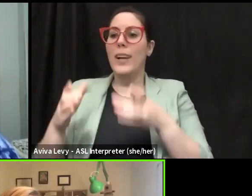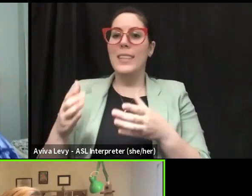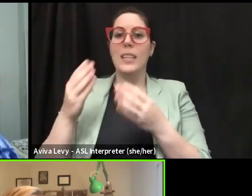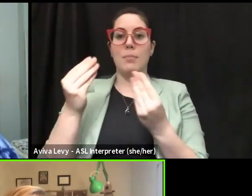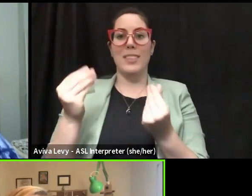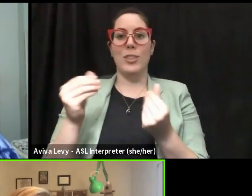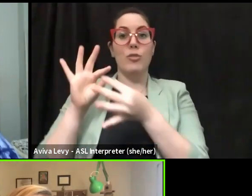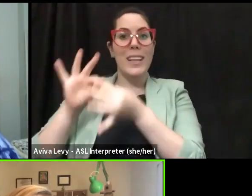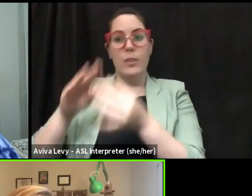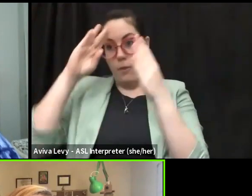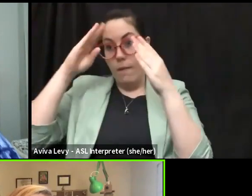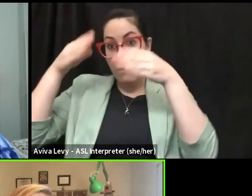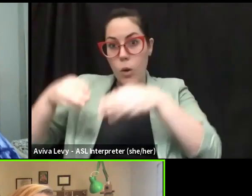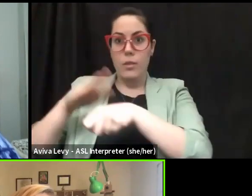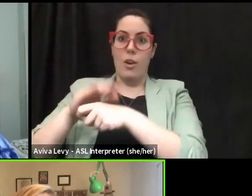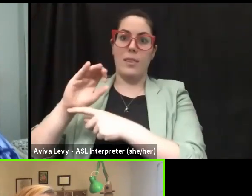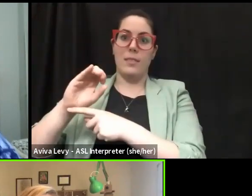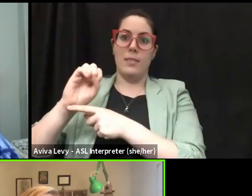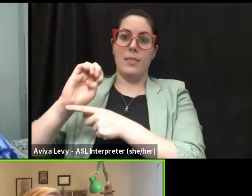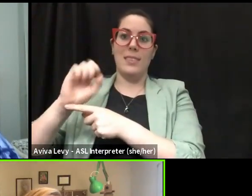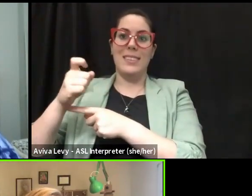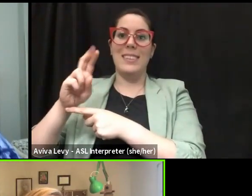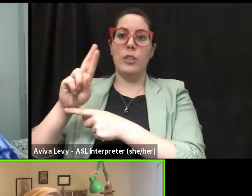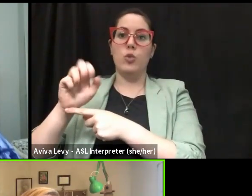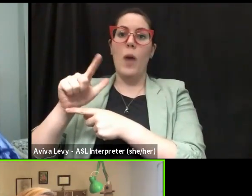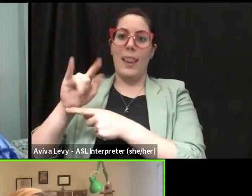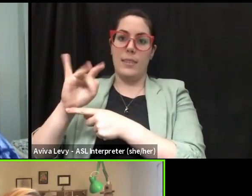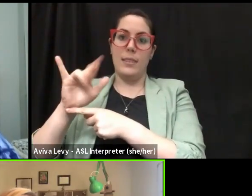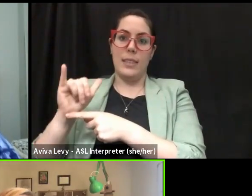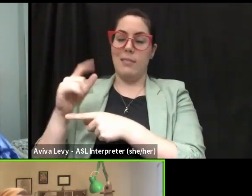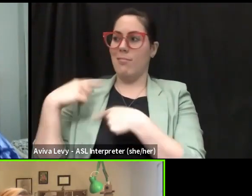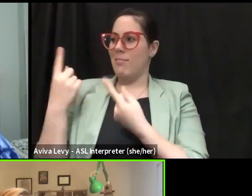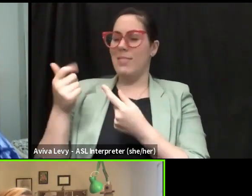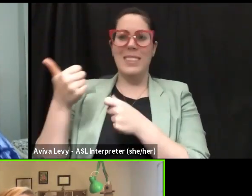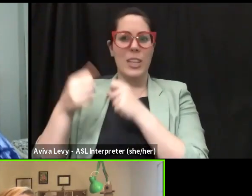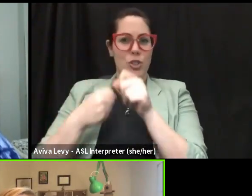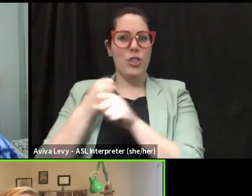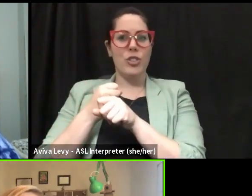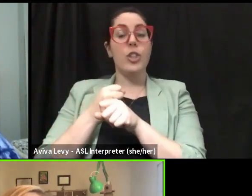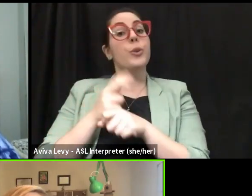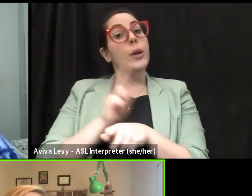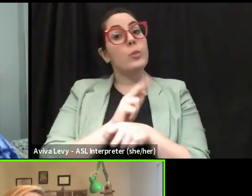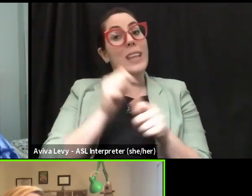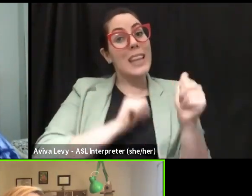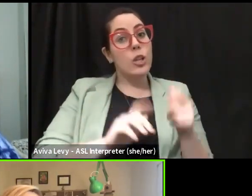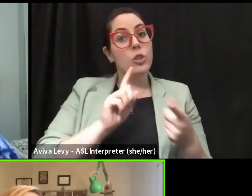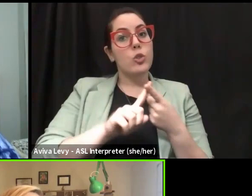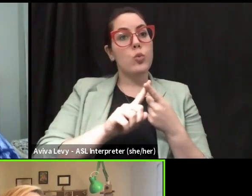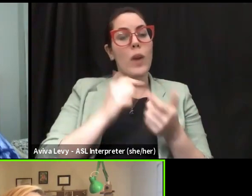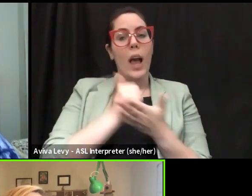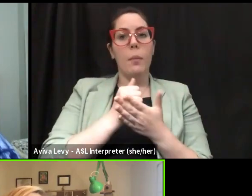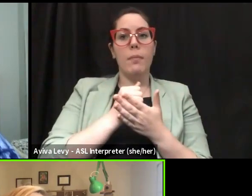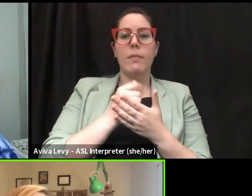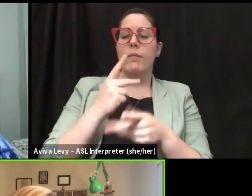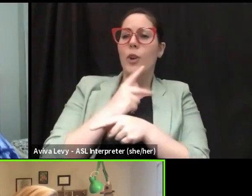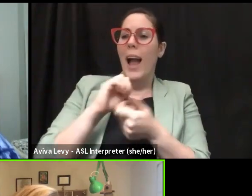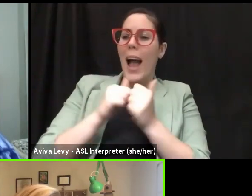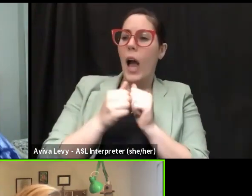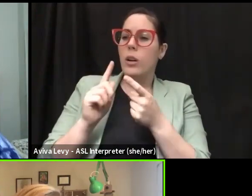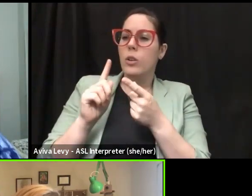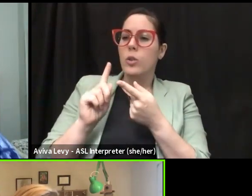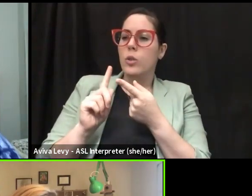for the last 10 years or so. And I really love using theater as a tool to question how our communities can collectively heal from our